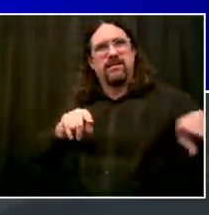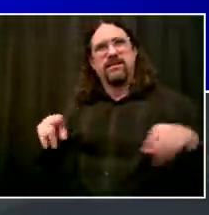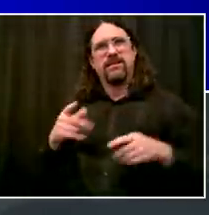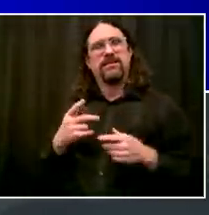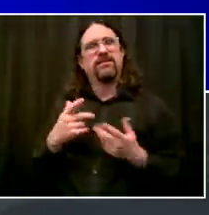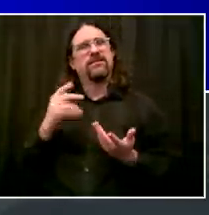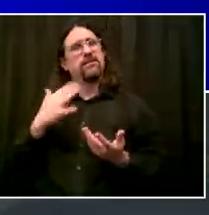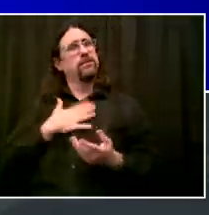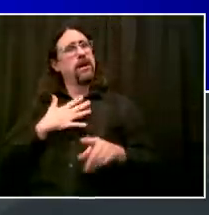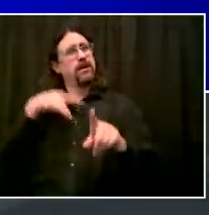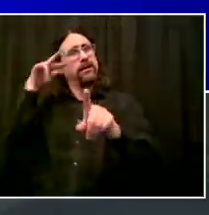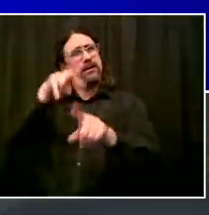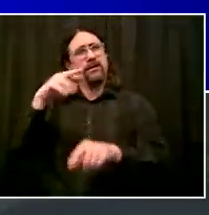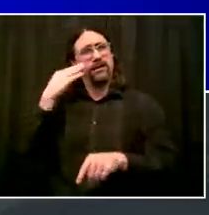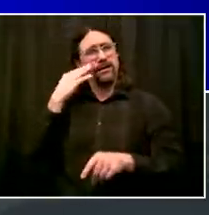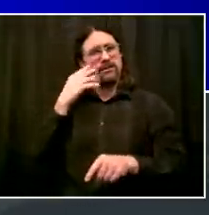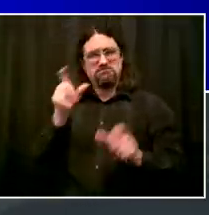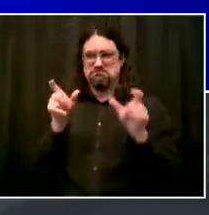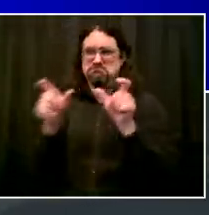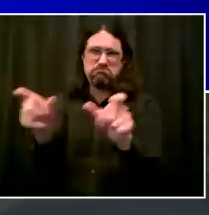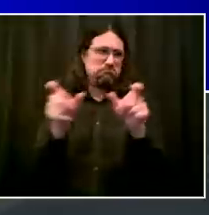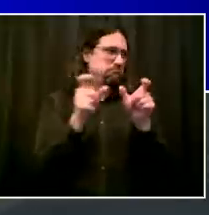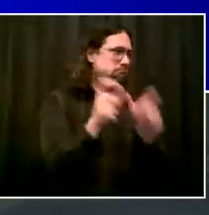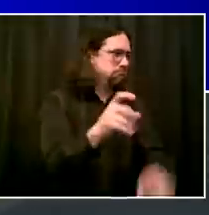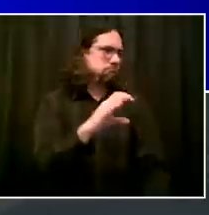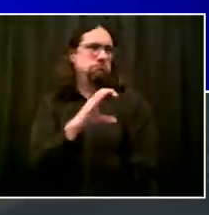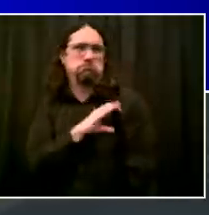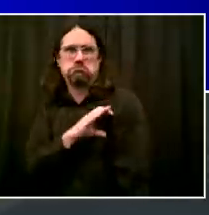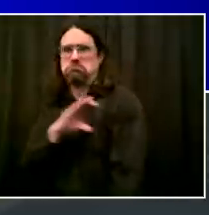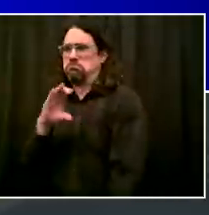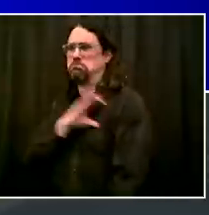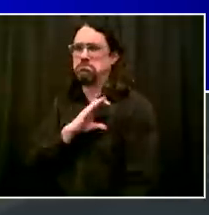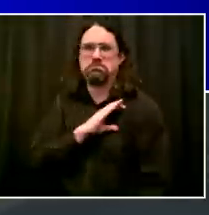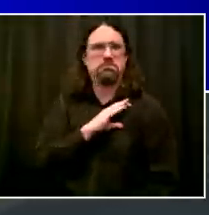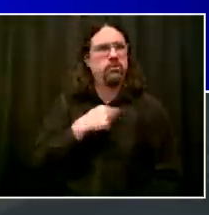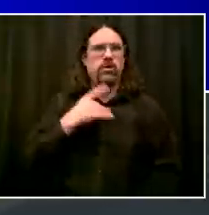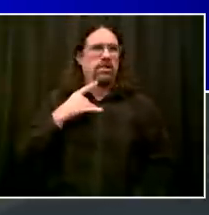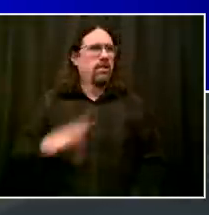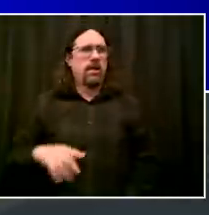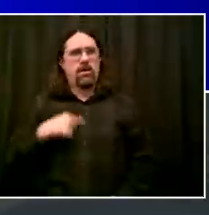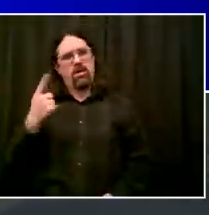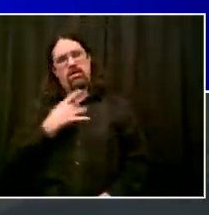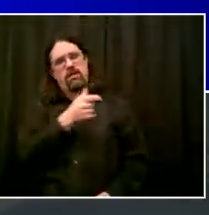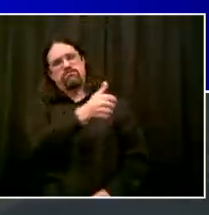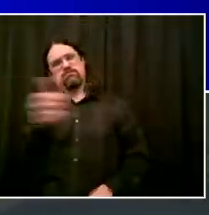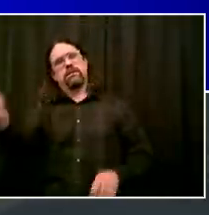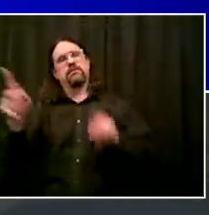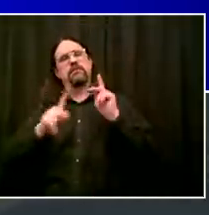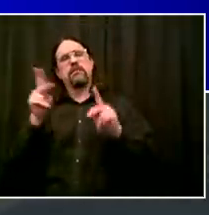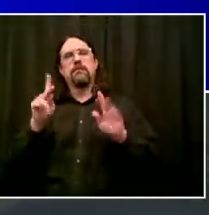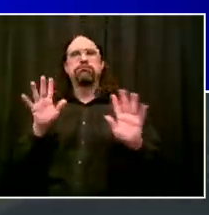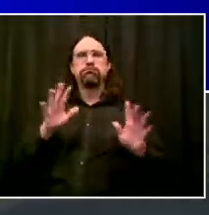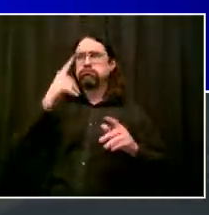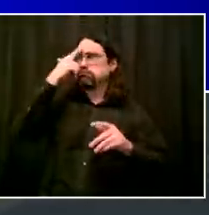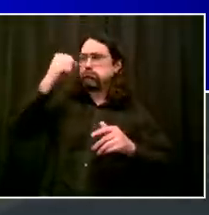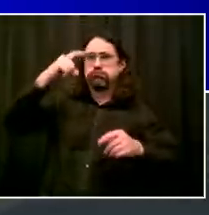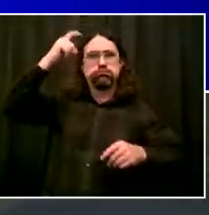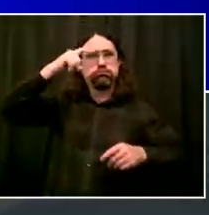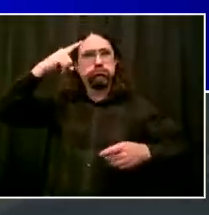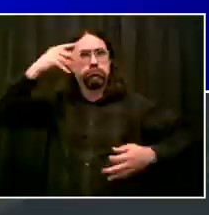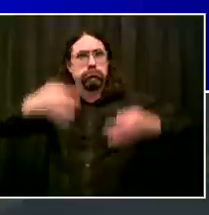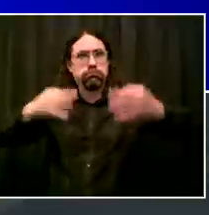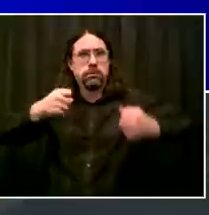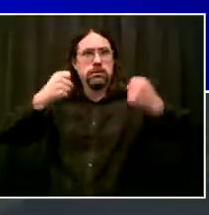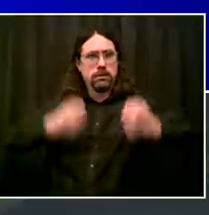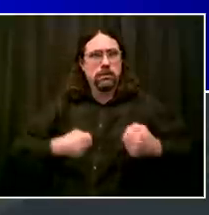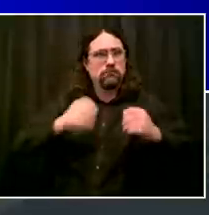gatherings. But for the day-to-day work of educating people, reminding them, giving out the face coverings, really getting people to feel why it's